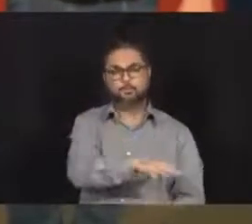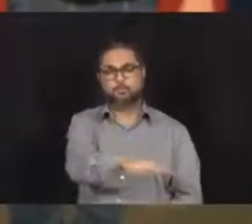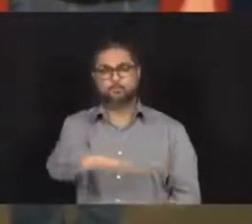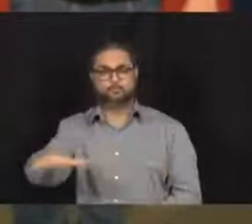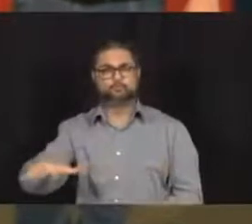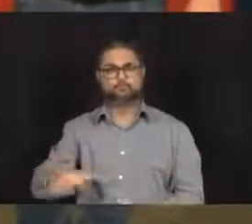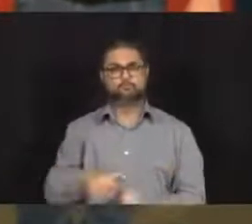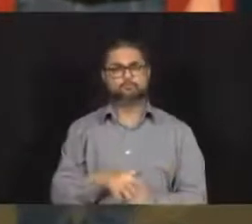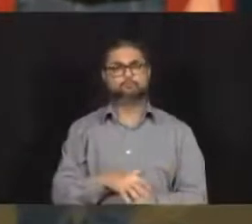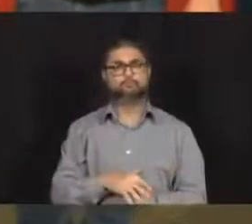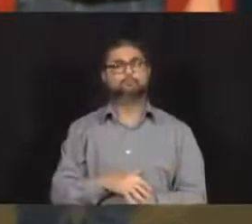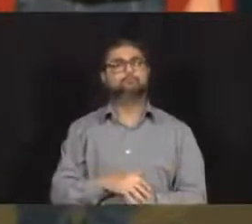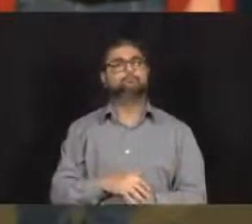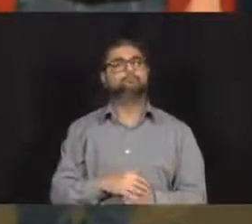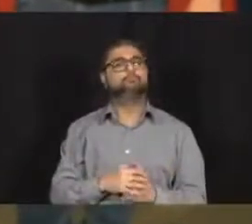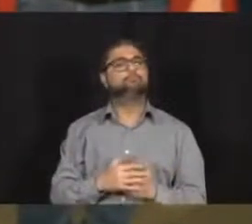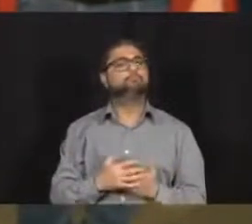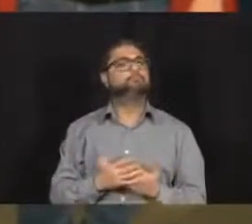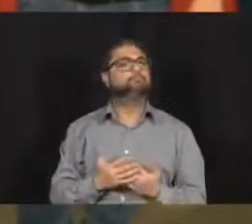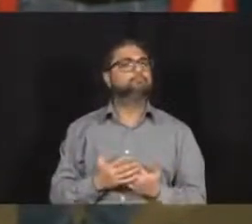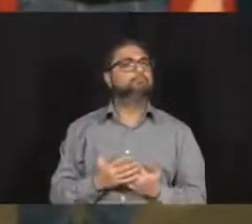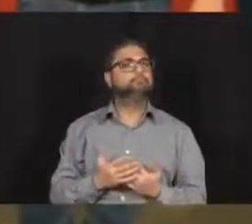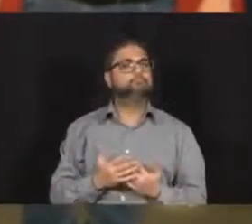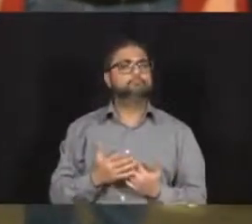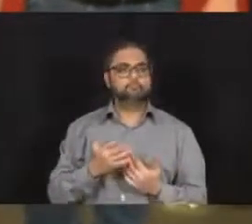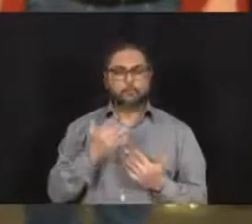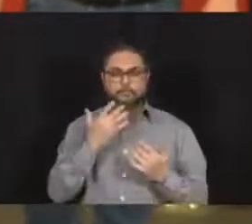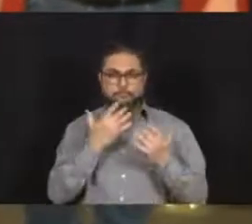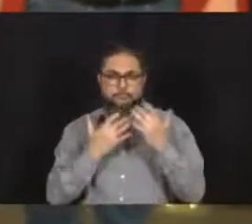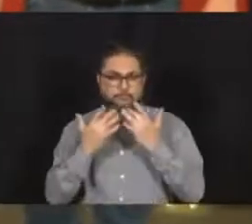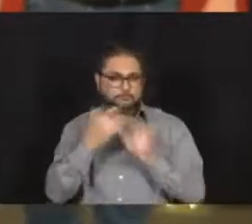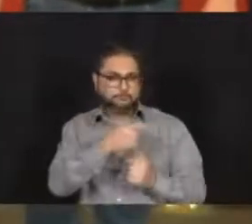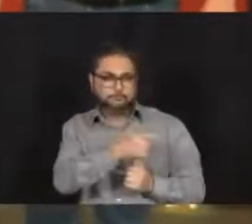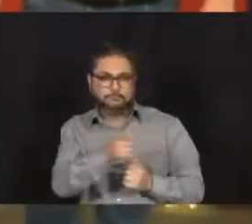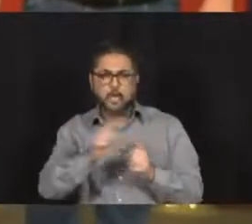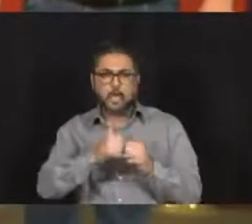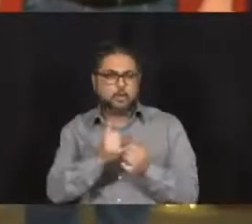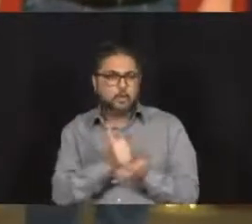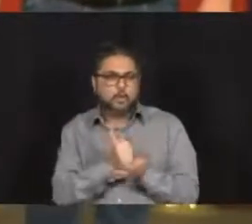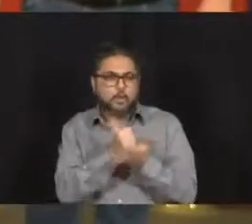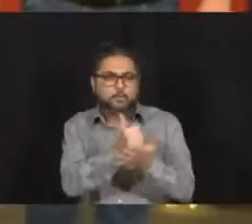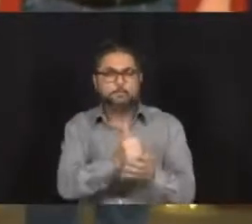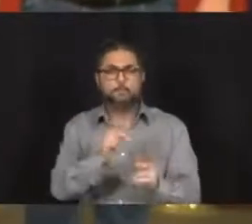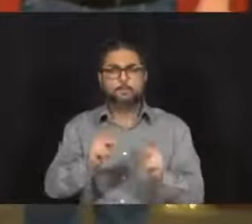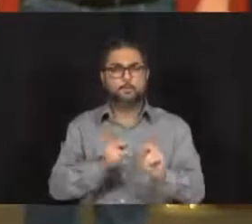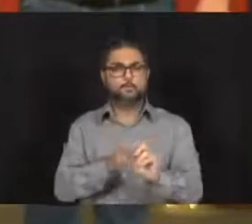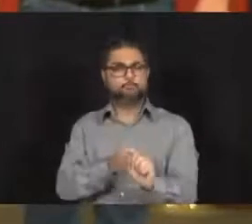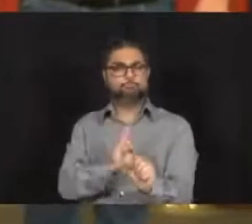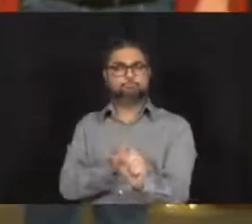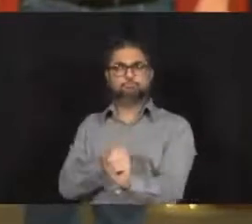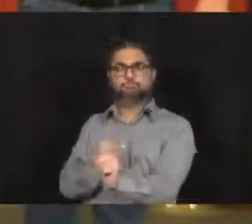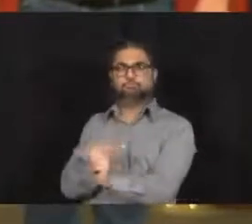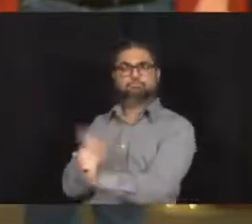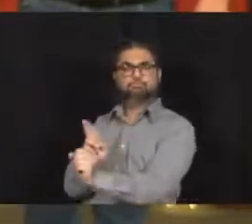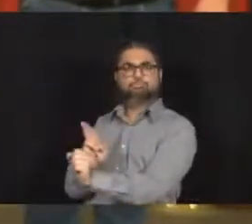places who are experiencing significant shortages, or where people have walked off the job, other than just relying on volunteers to